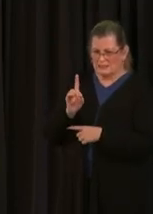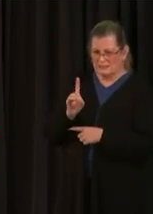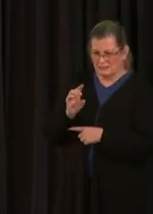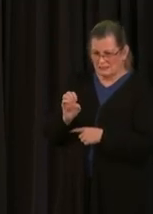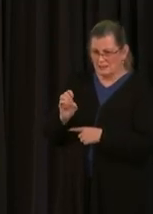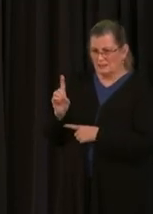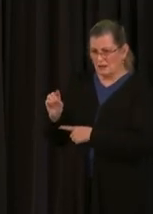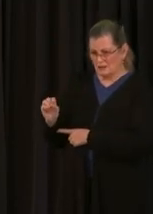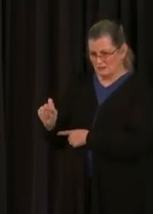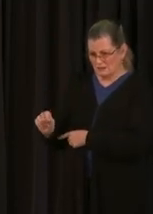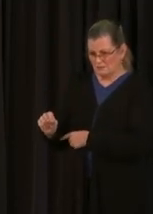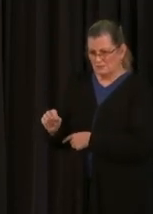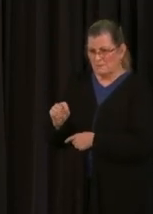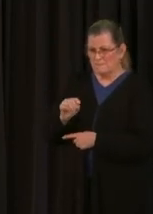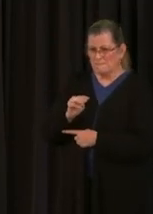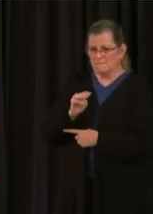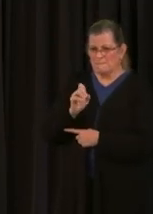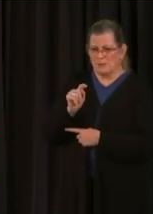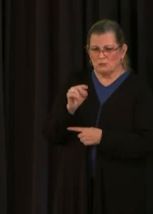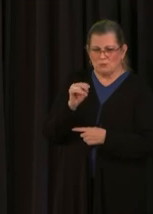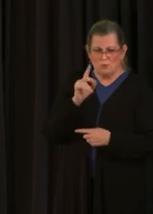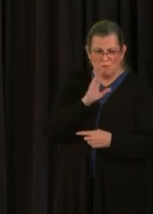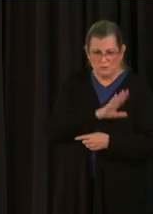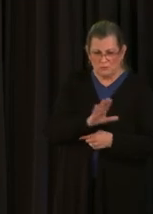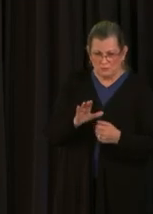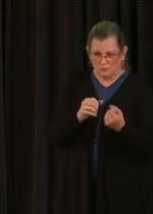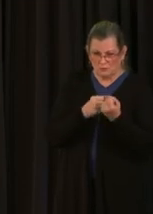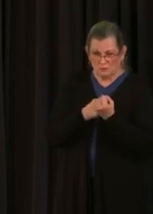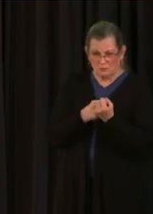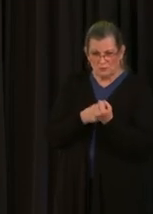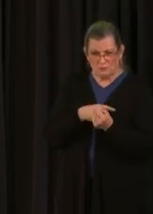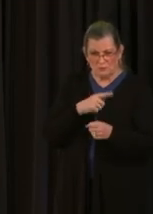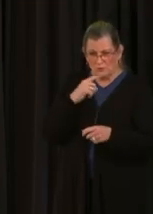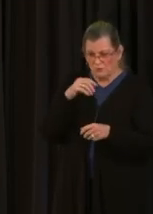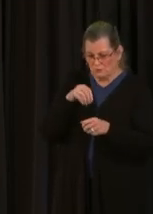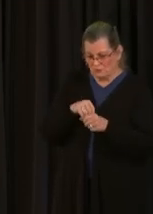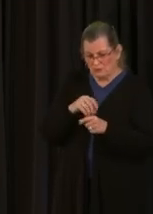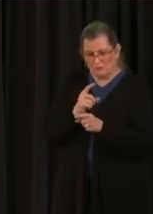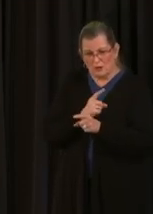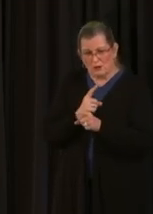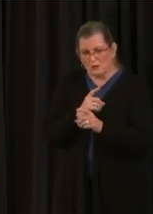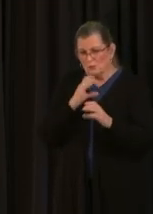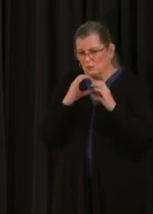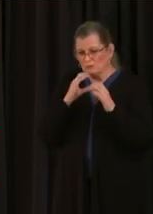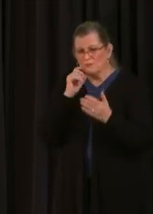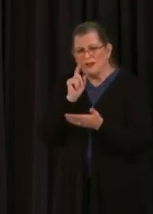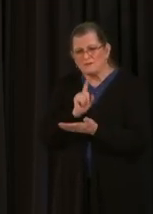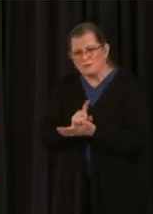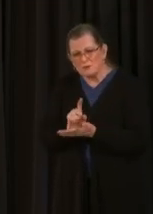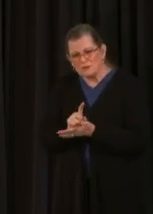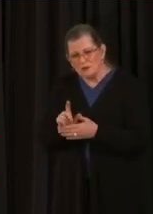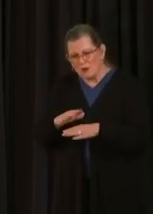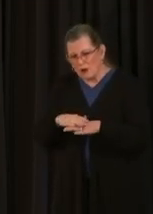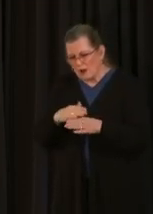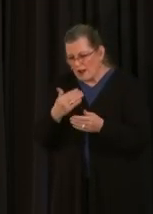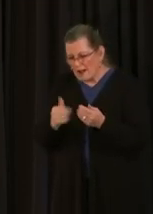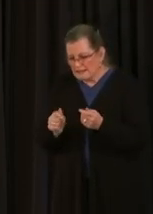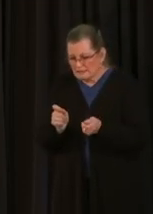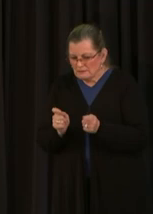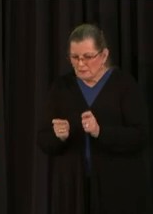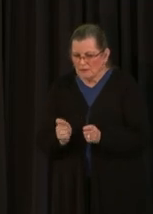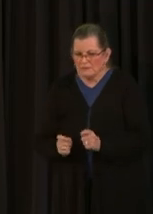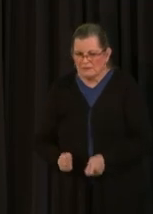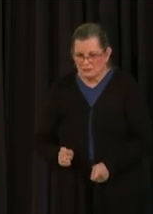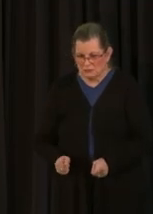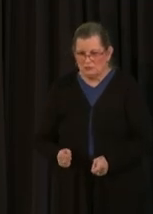All routes are up and running, provided that the LEAs have done what they were supposed to do in terms of requesting transportation for the